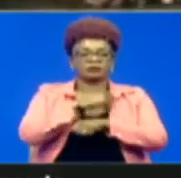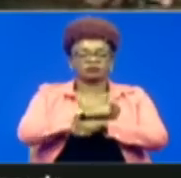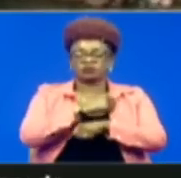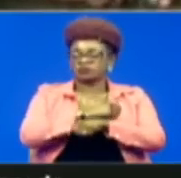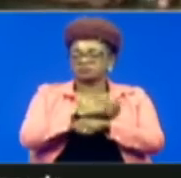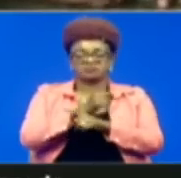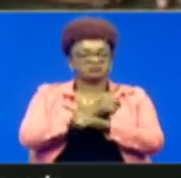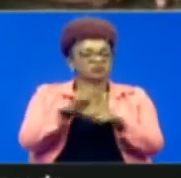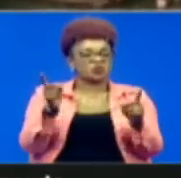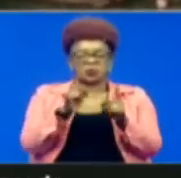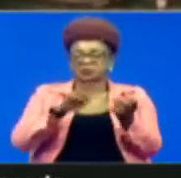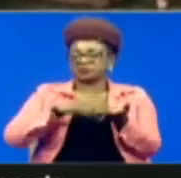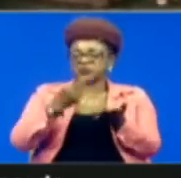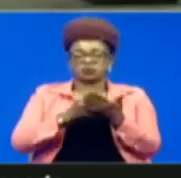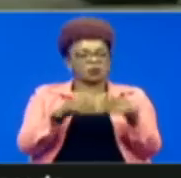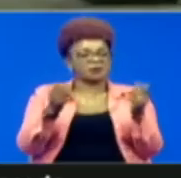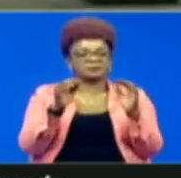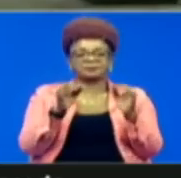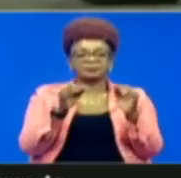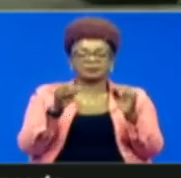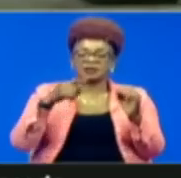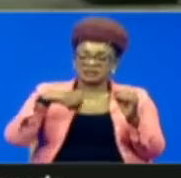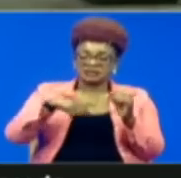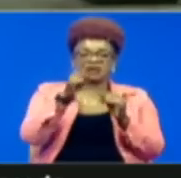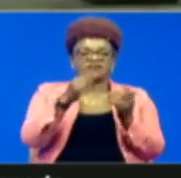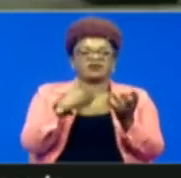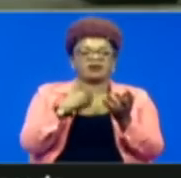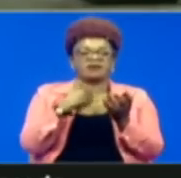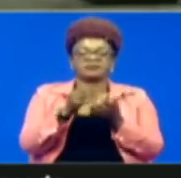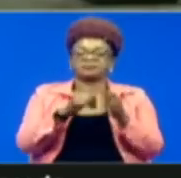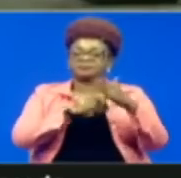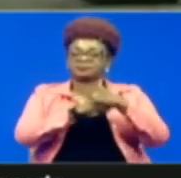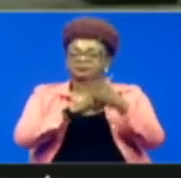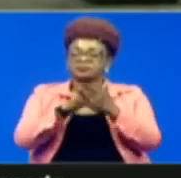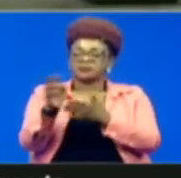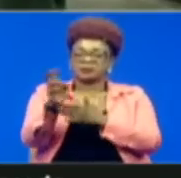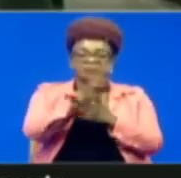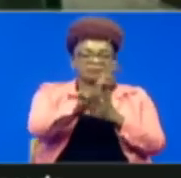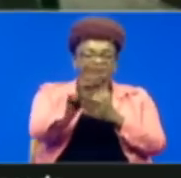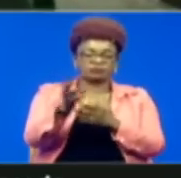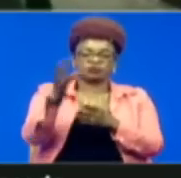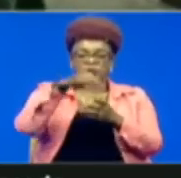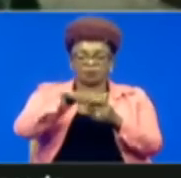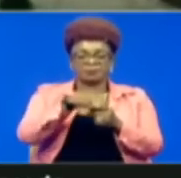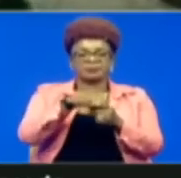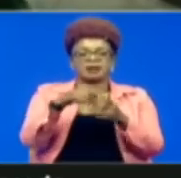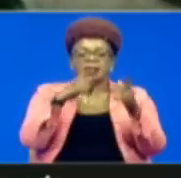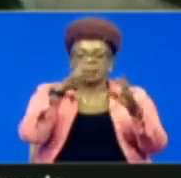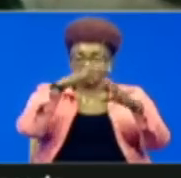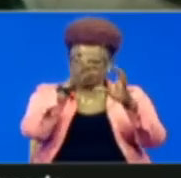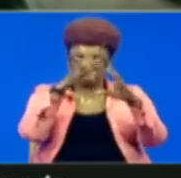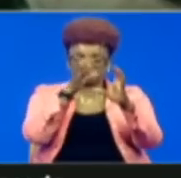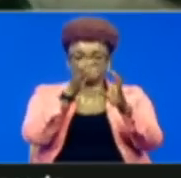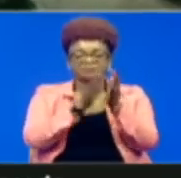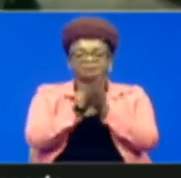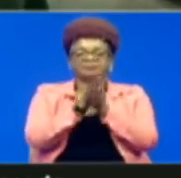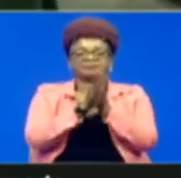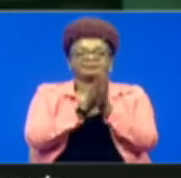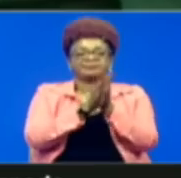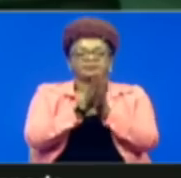well resourced. Tabichi has canvassed for donations to equip the school laboratory, boosted the self-esteem of his students